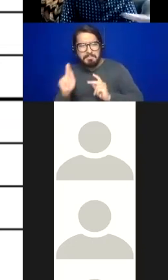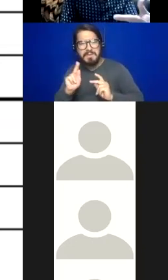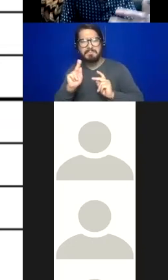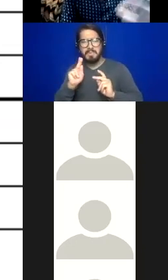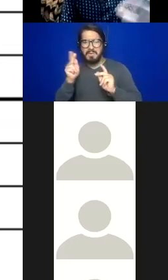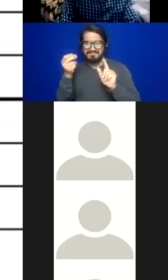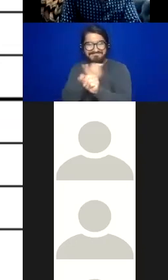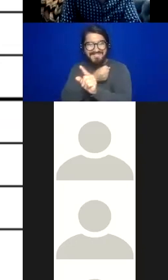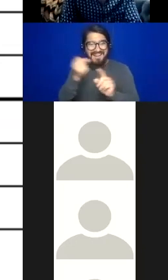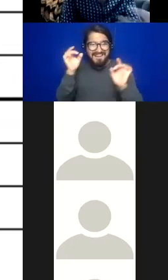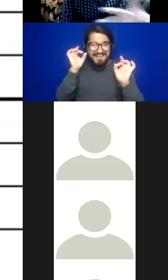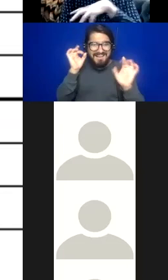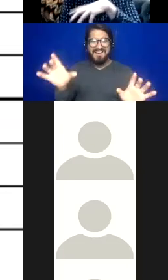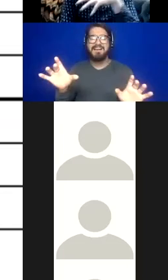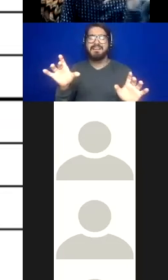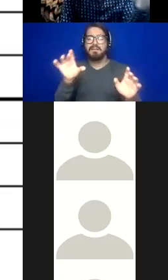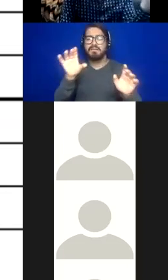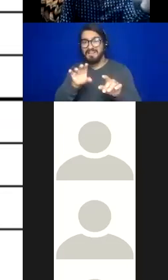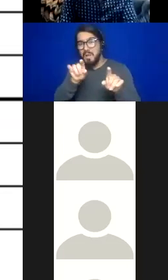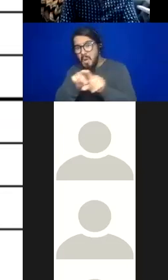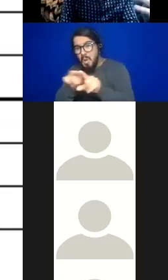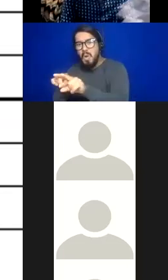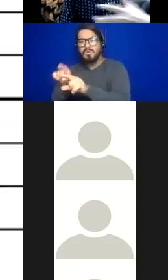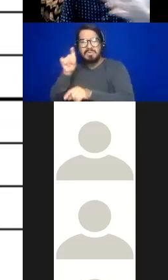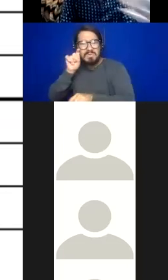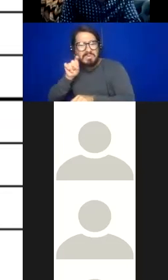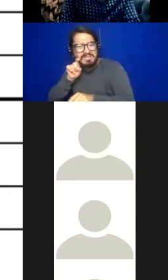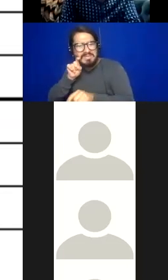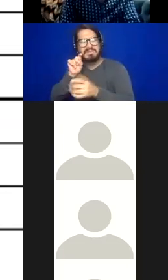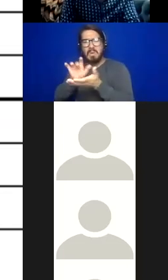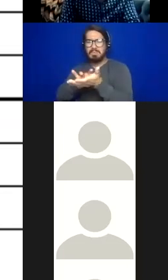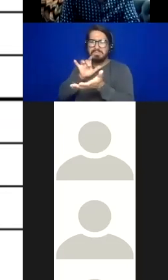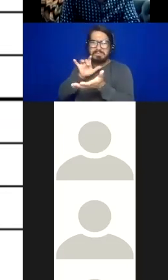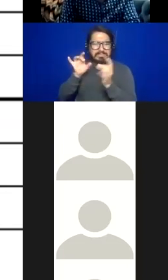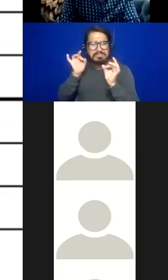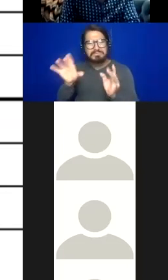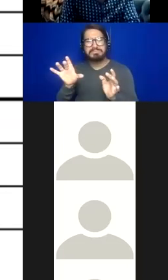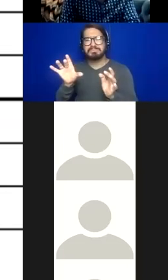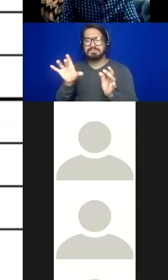violence. There's sexual assault. There's limited kind of freedom.